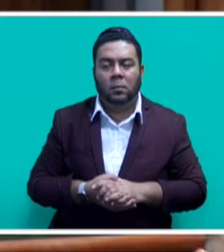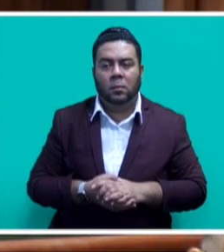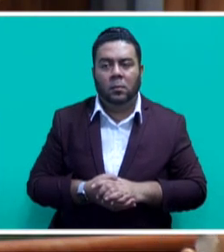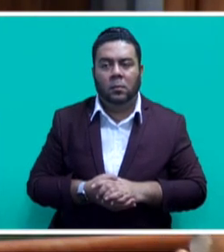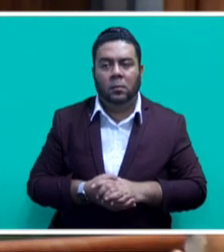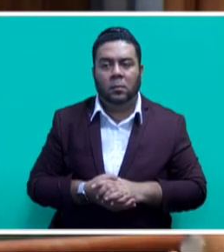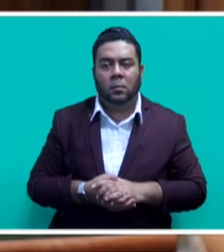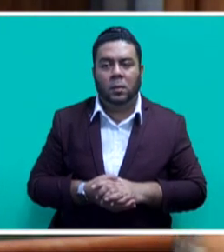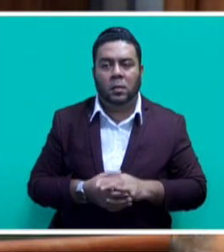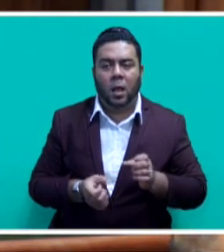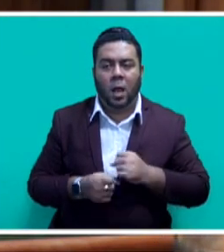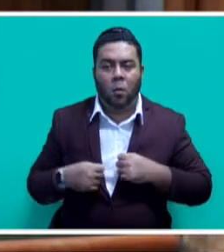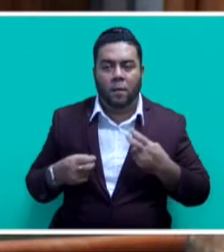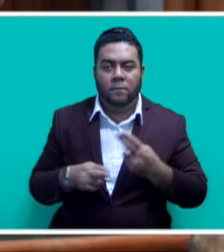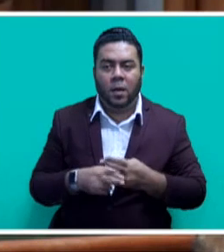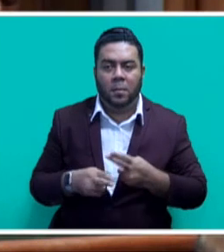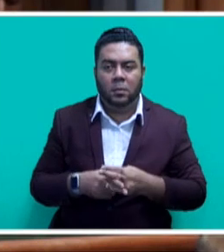farmers operate.